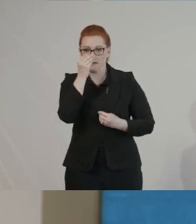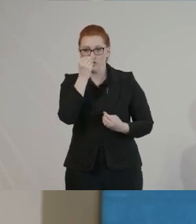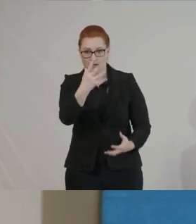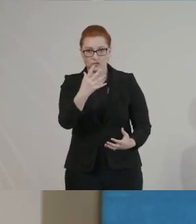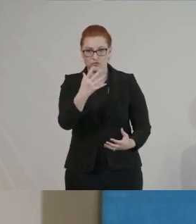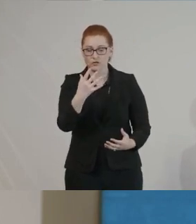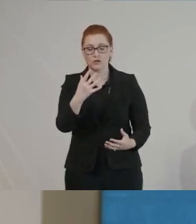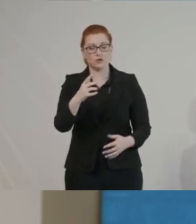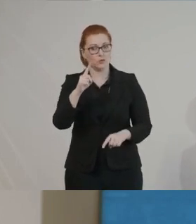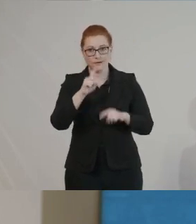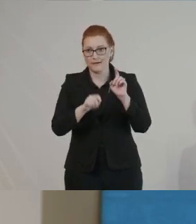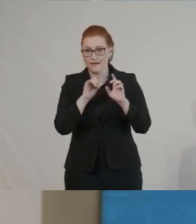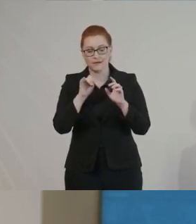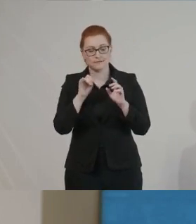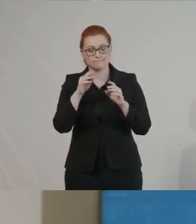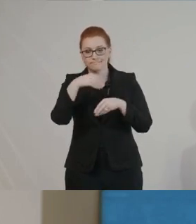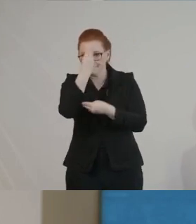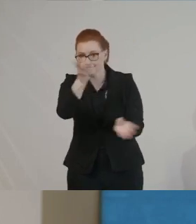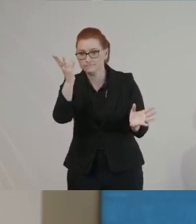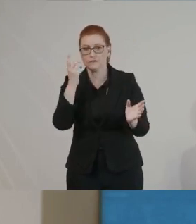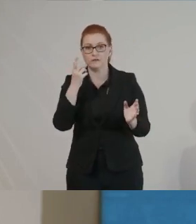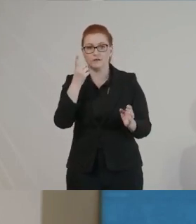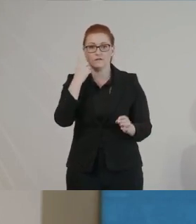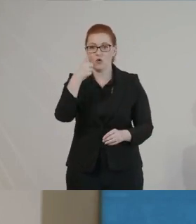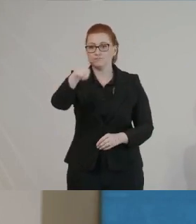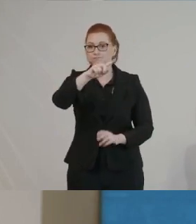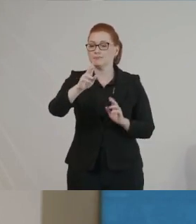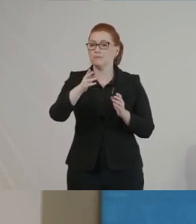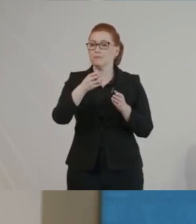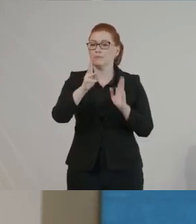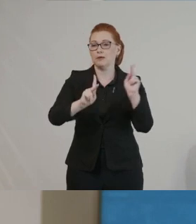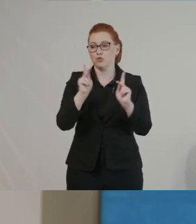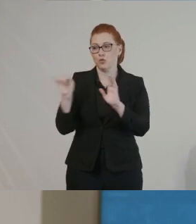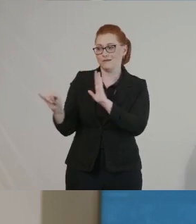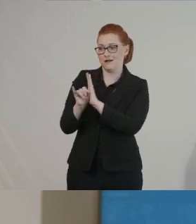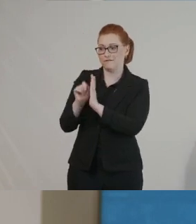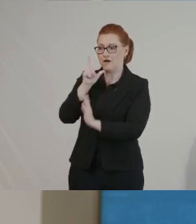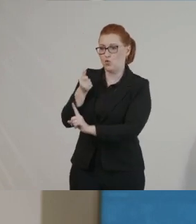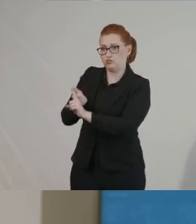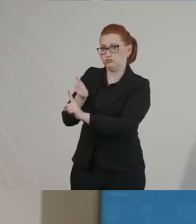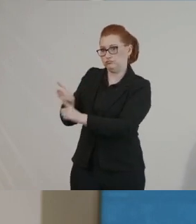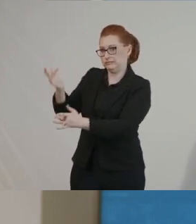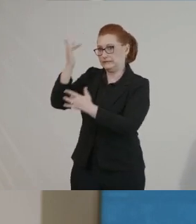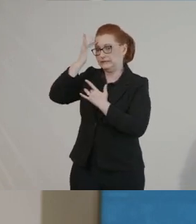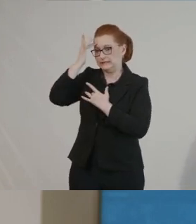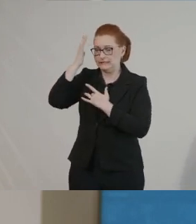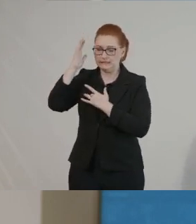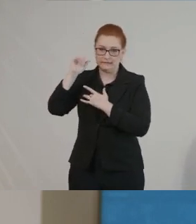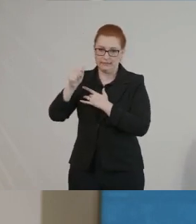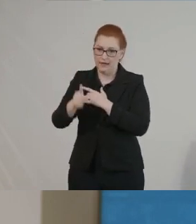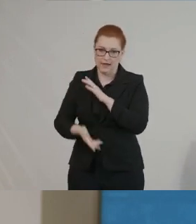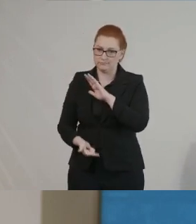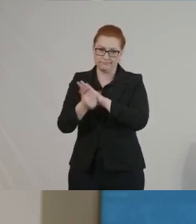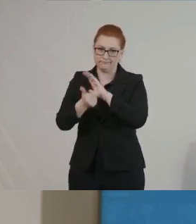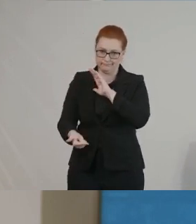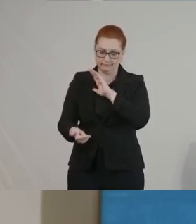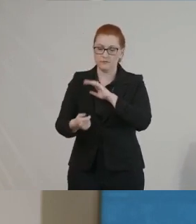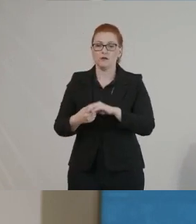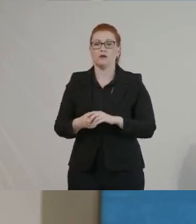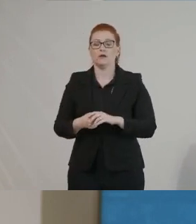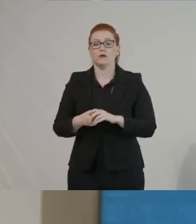that individual is in the facility. So we will continue to work on outbreaks and posting the types